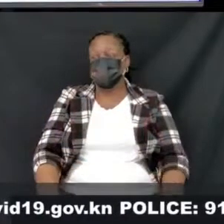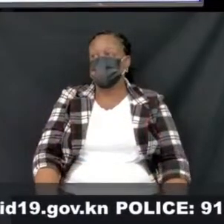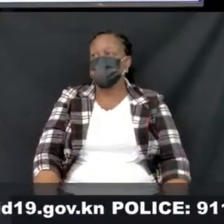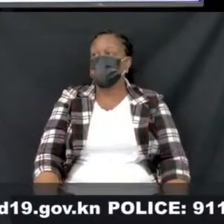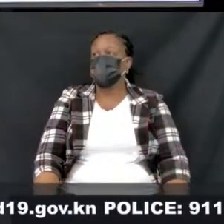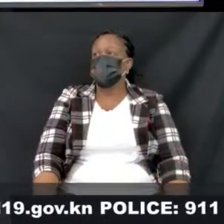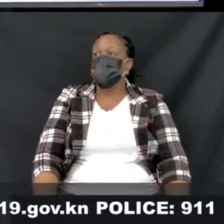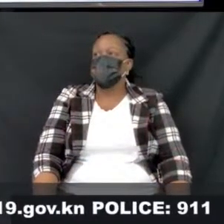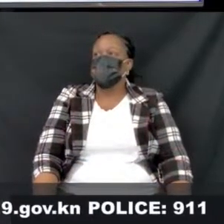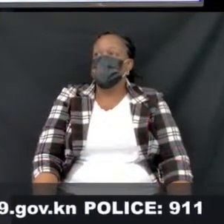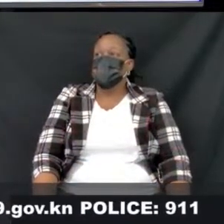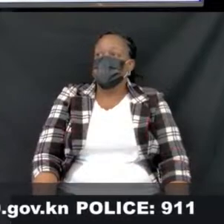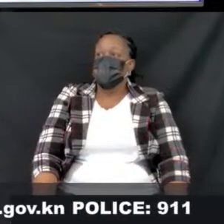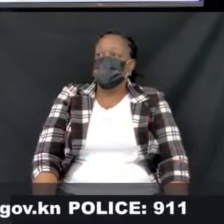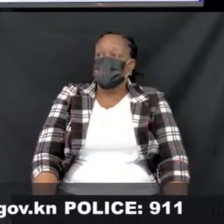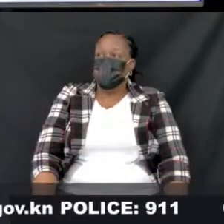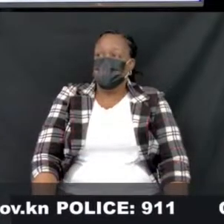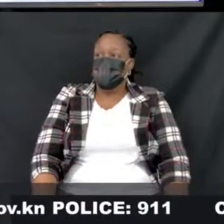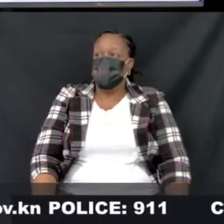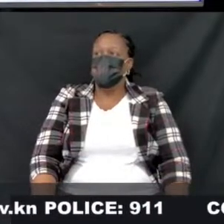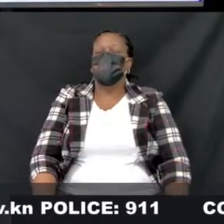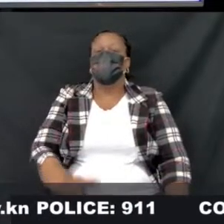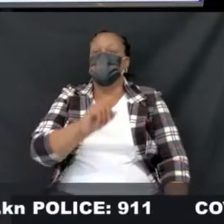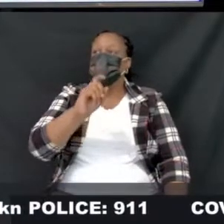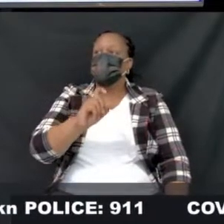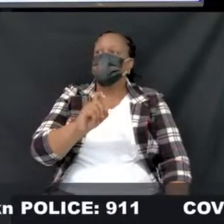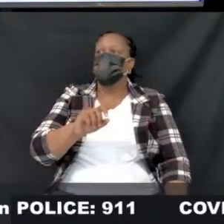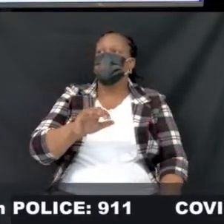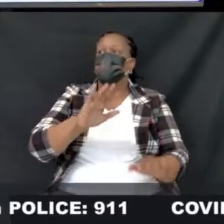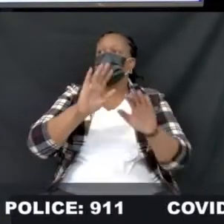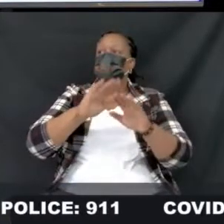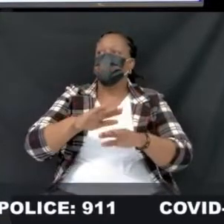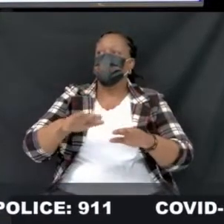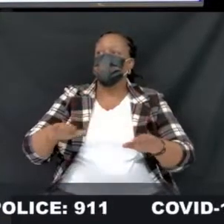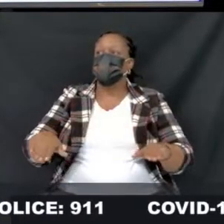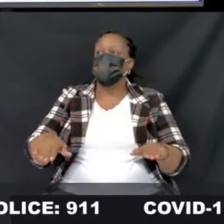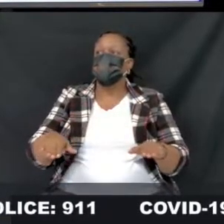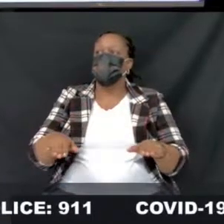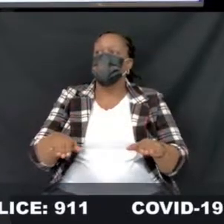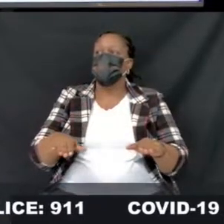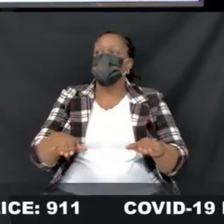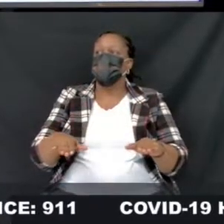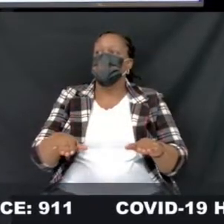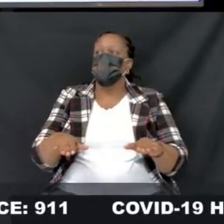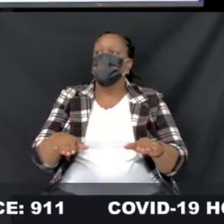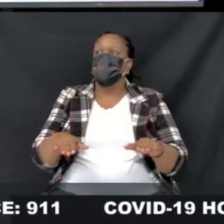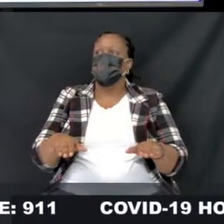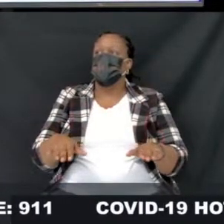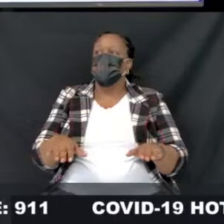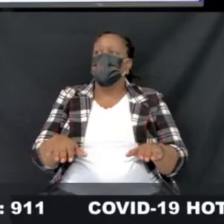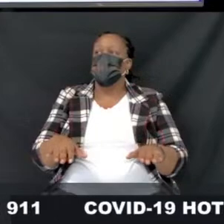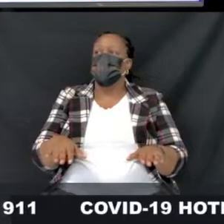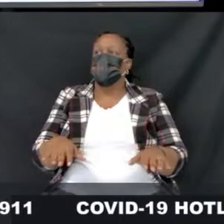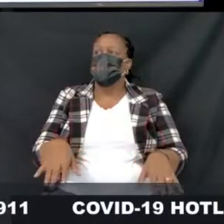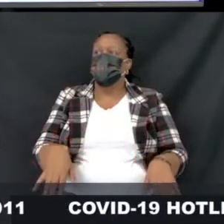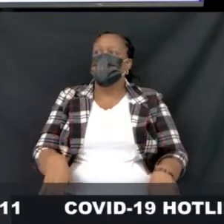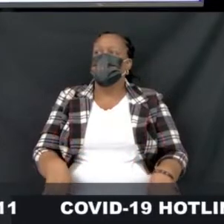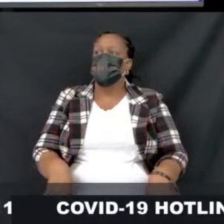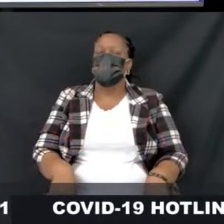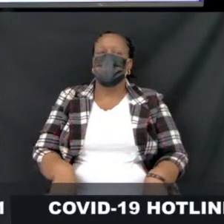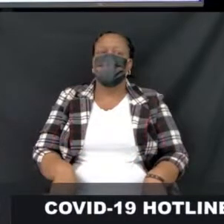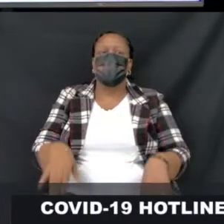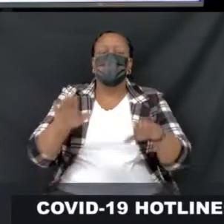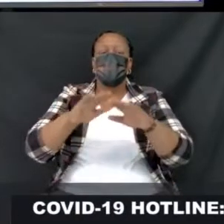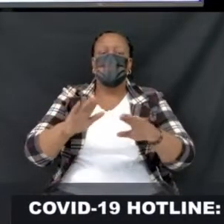The children 4 years and under have to take a PCR test to leave and return to